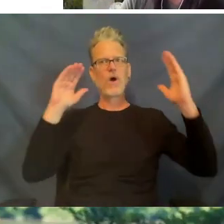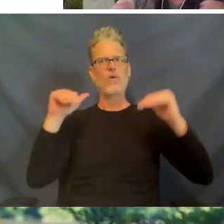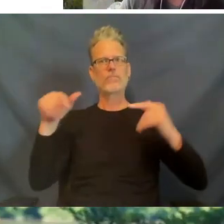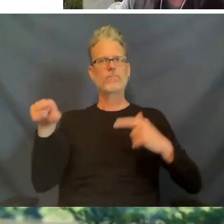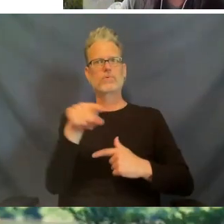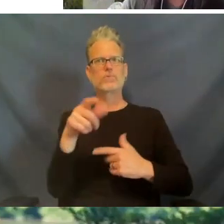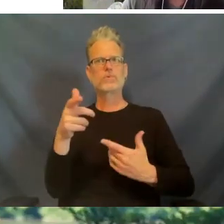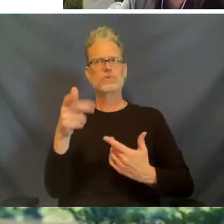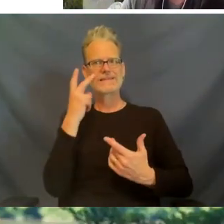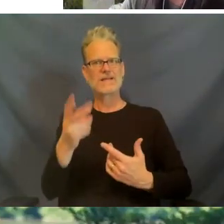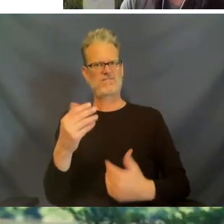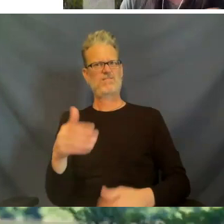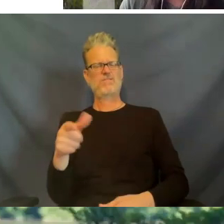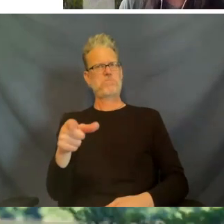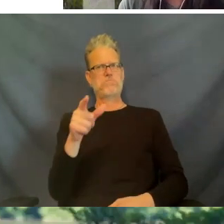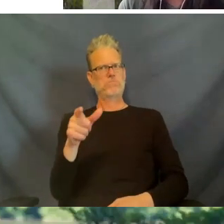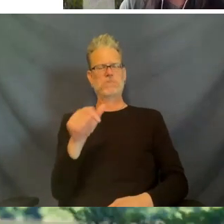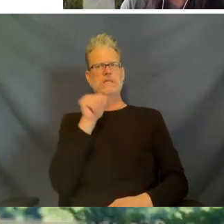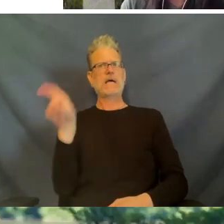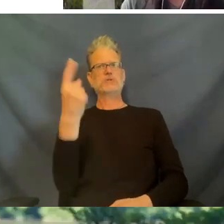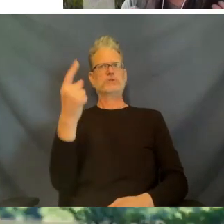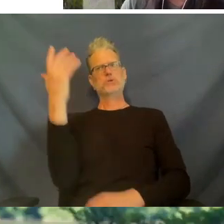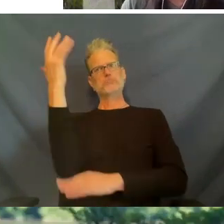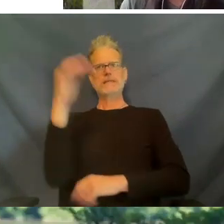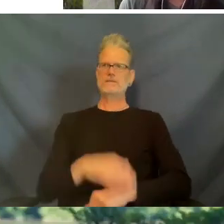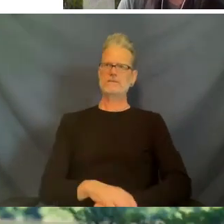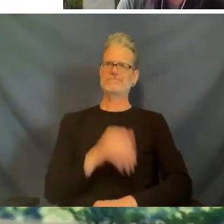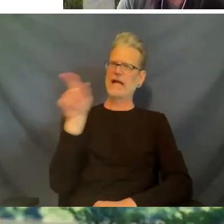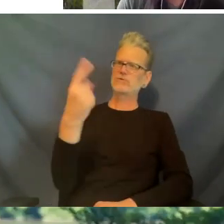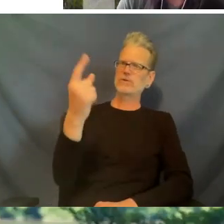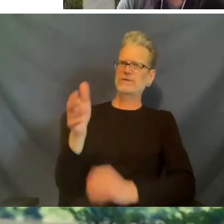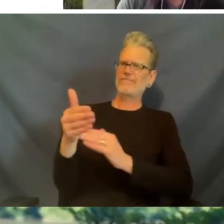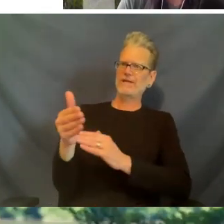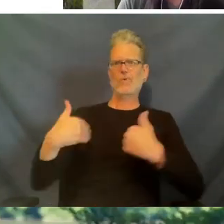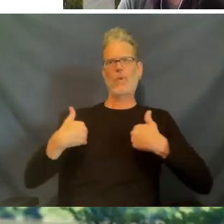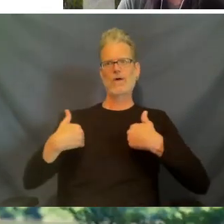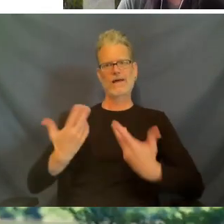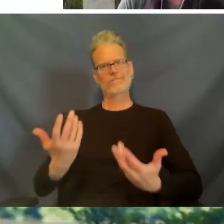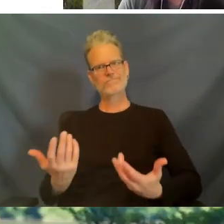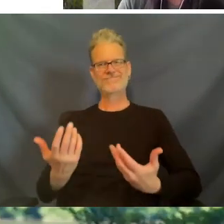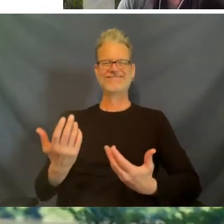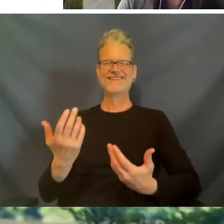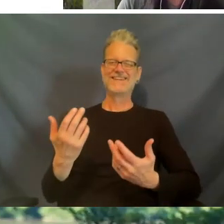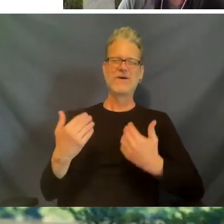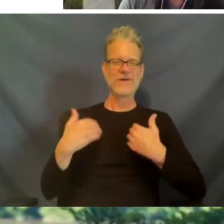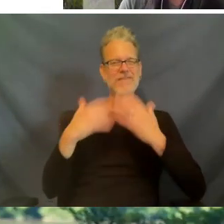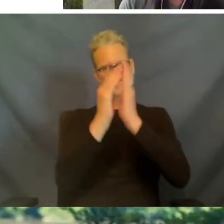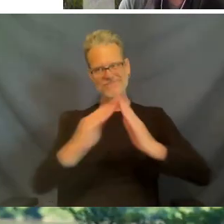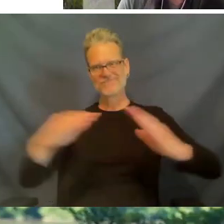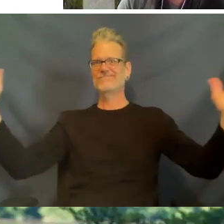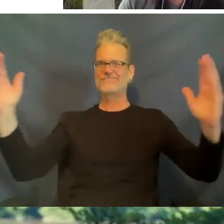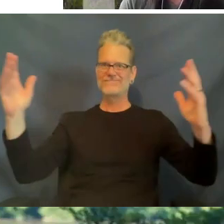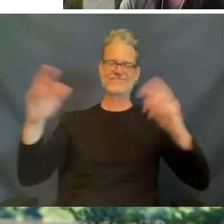that we're more than just trees or wildlife or trails. We have a broad scope and broad